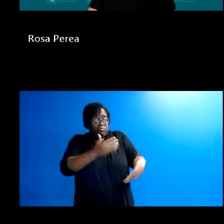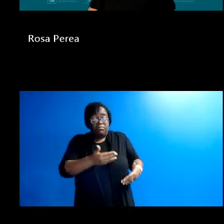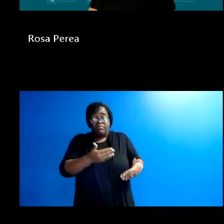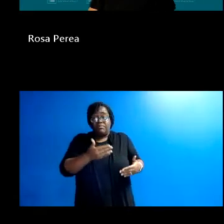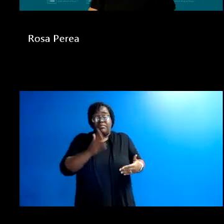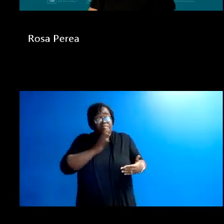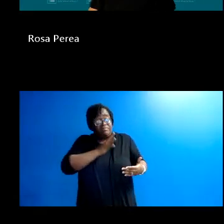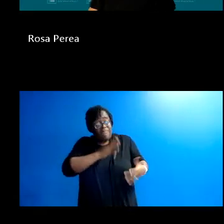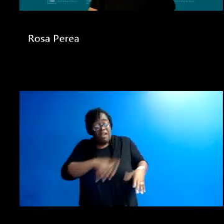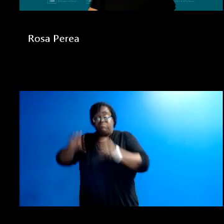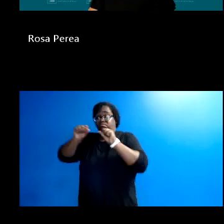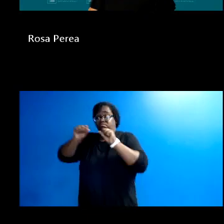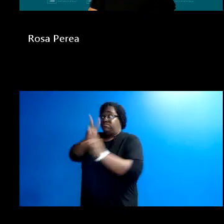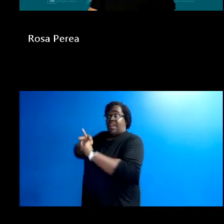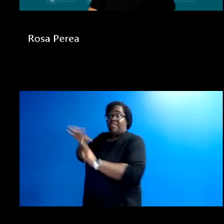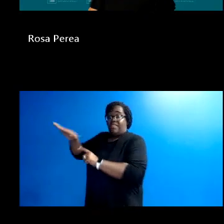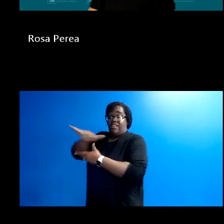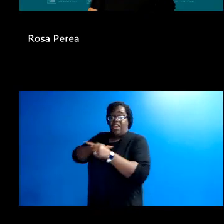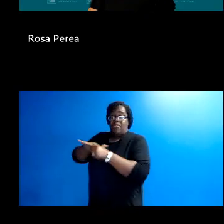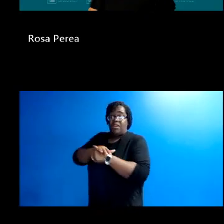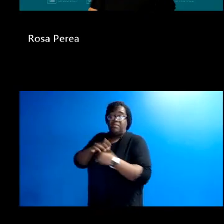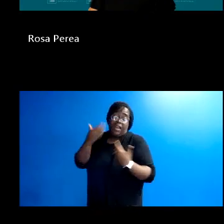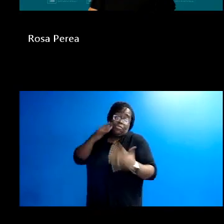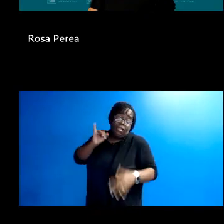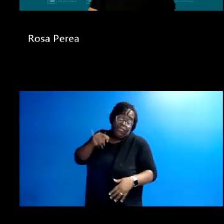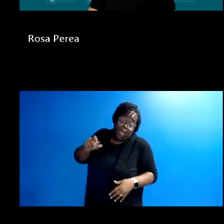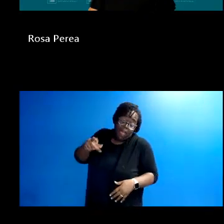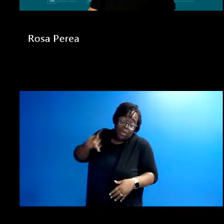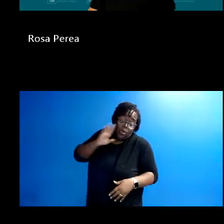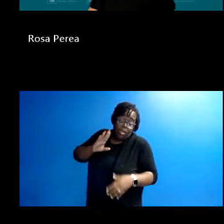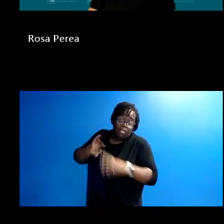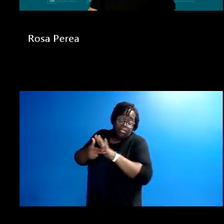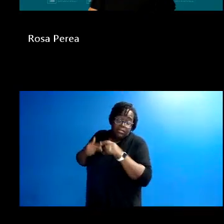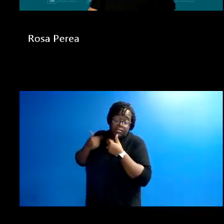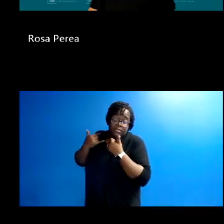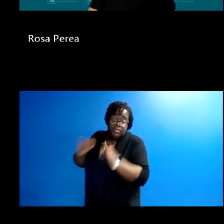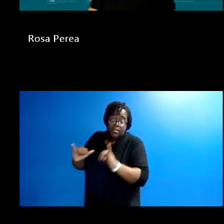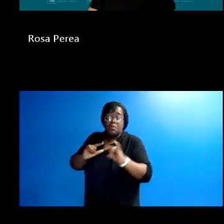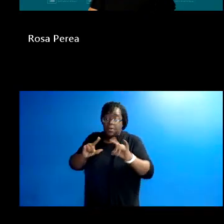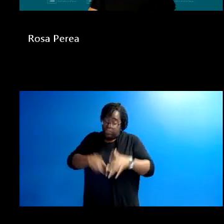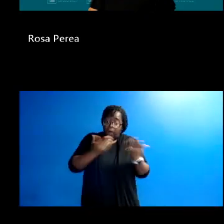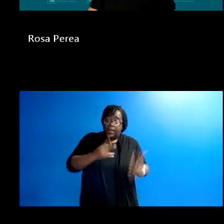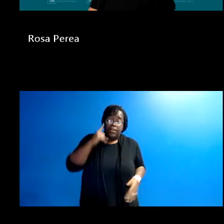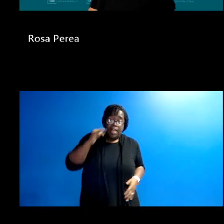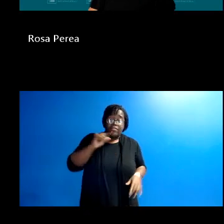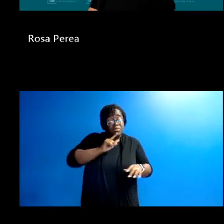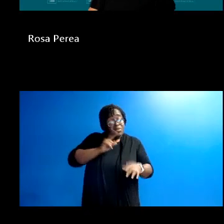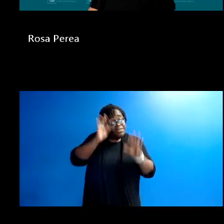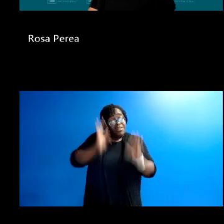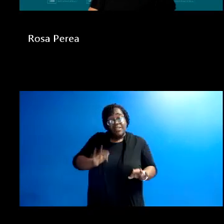not. But it is something that started in California, but is definitely spreading.